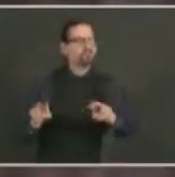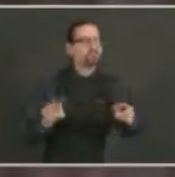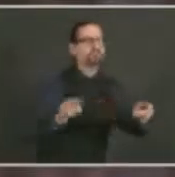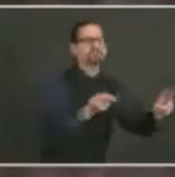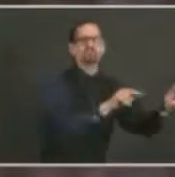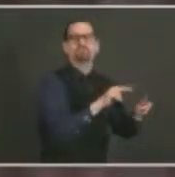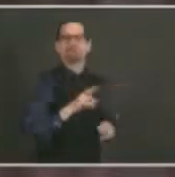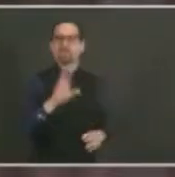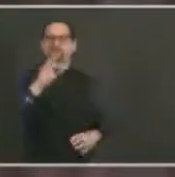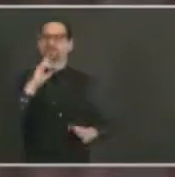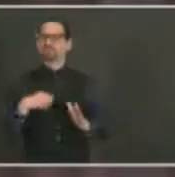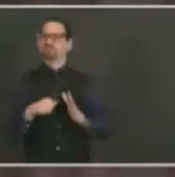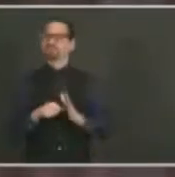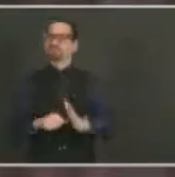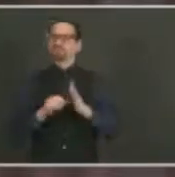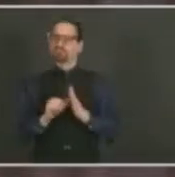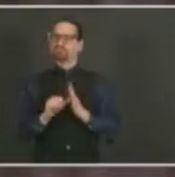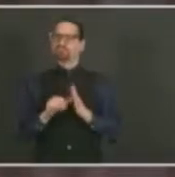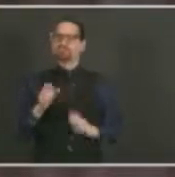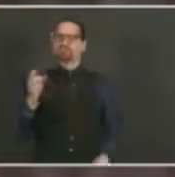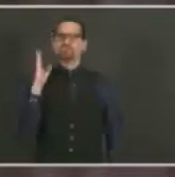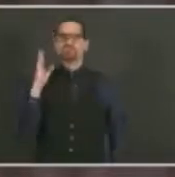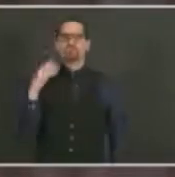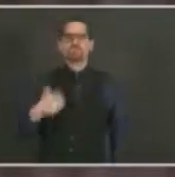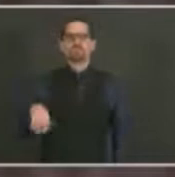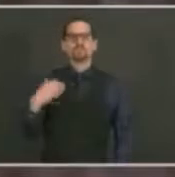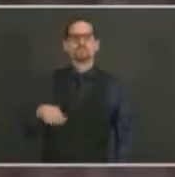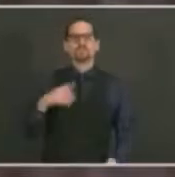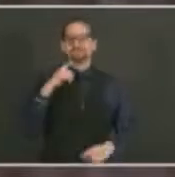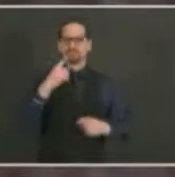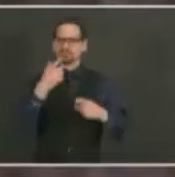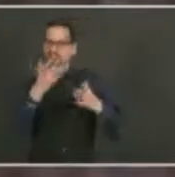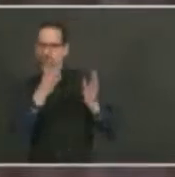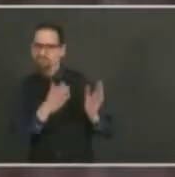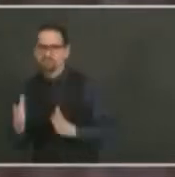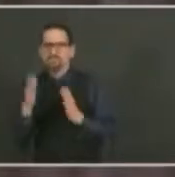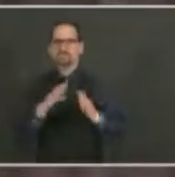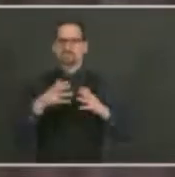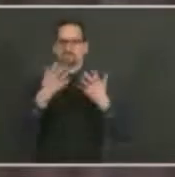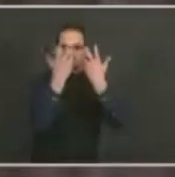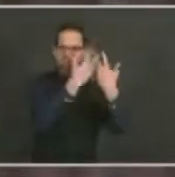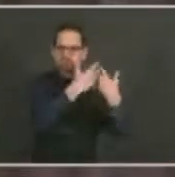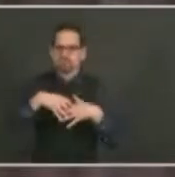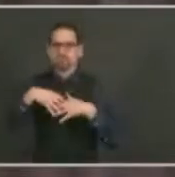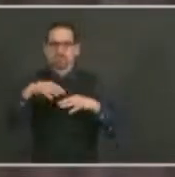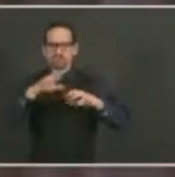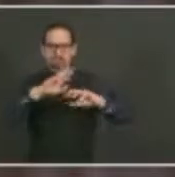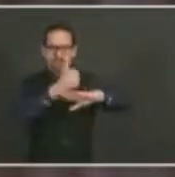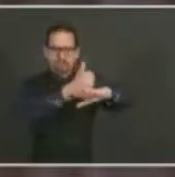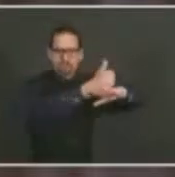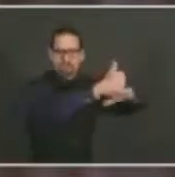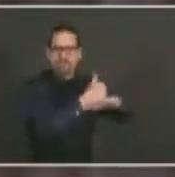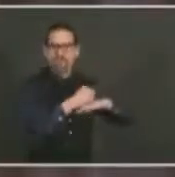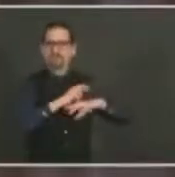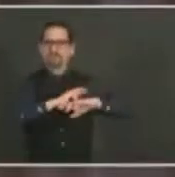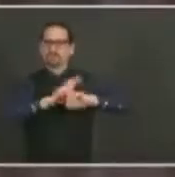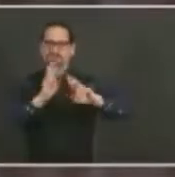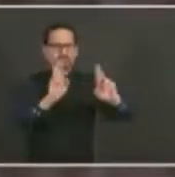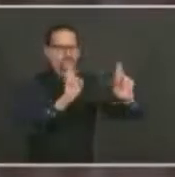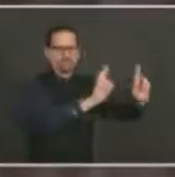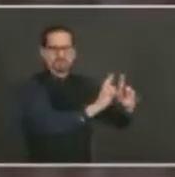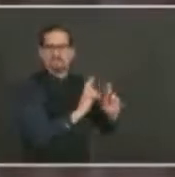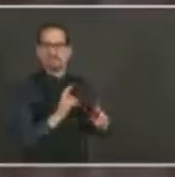they've been able to build around their vaccination effort. So in the weeks ahead, I think what we're seeing that